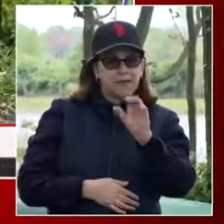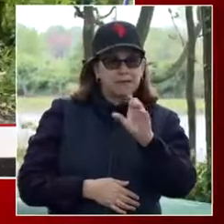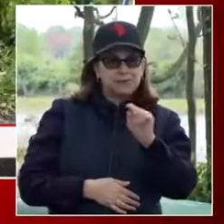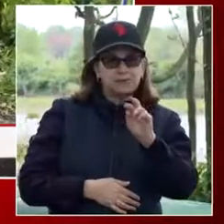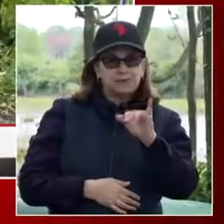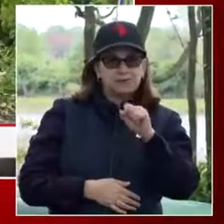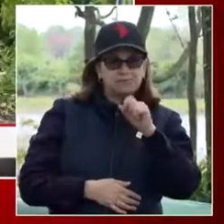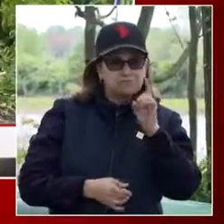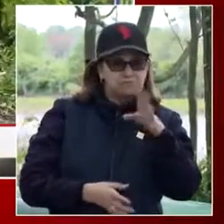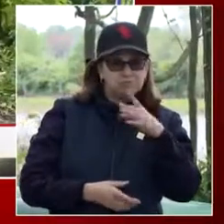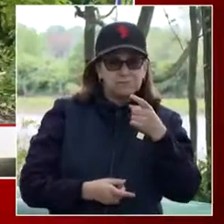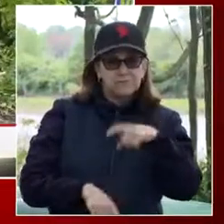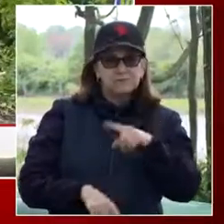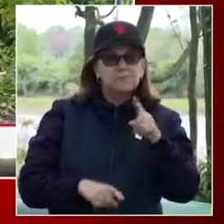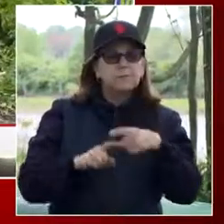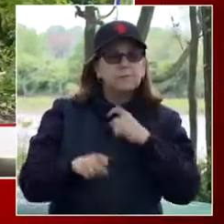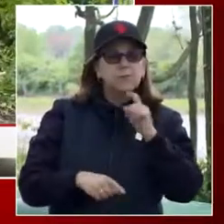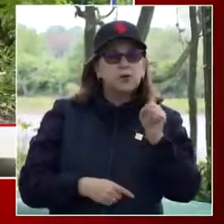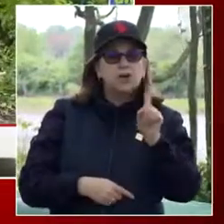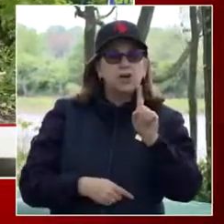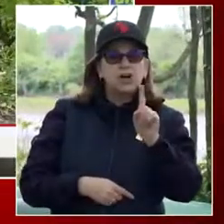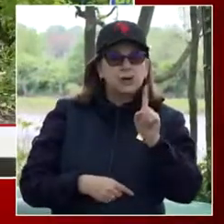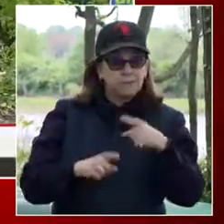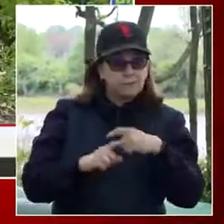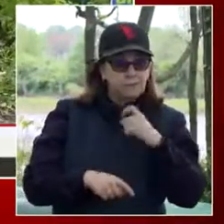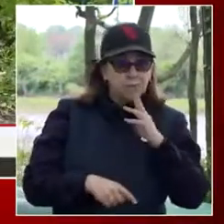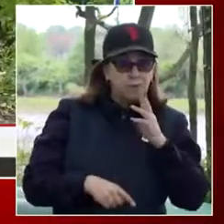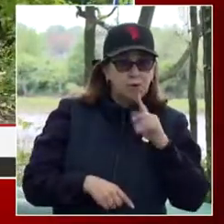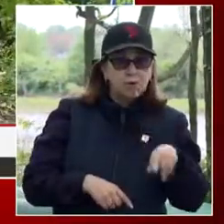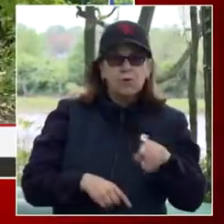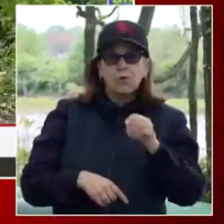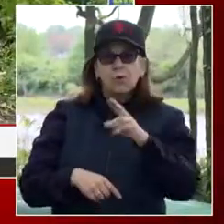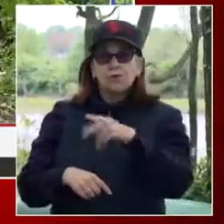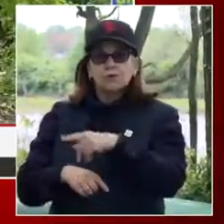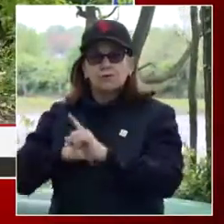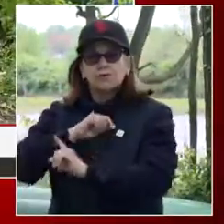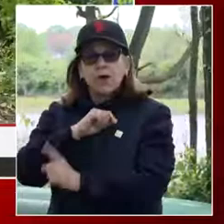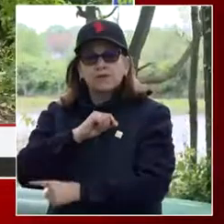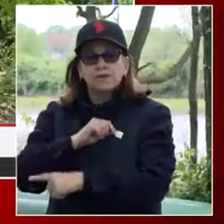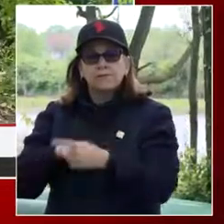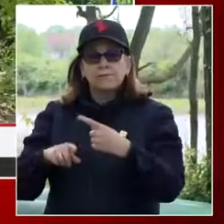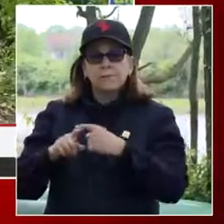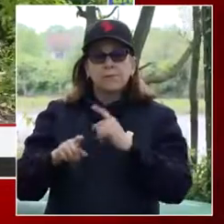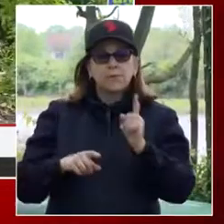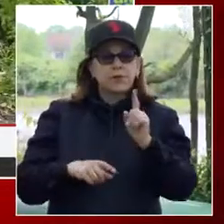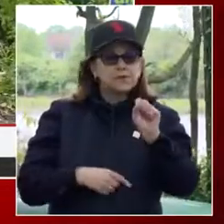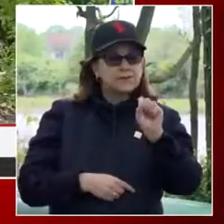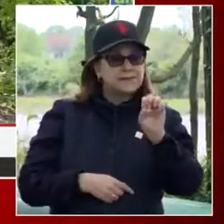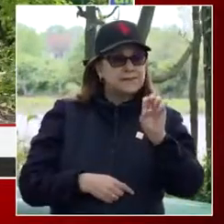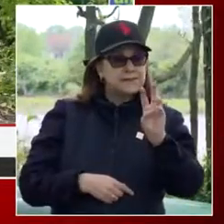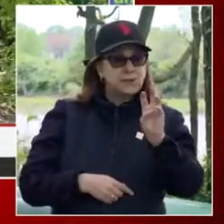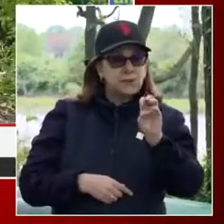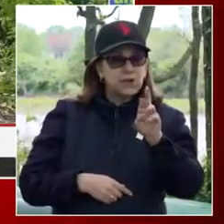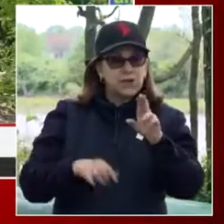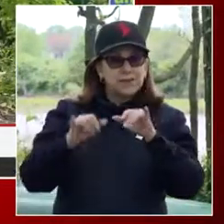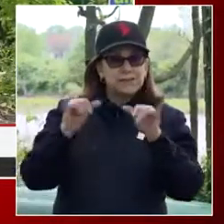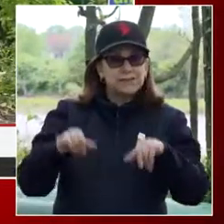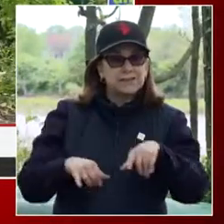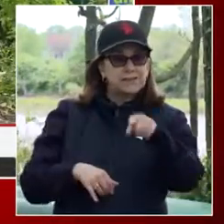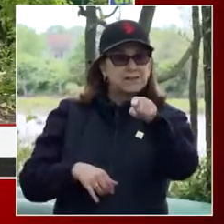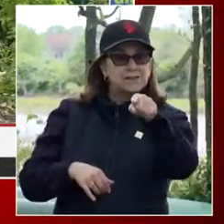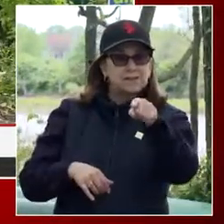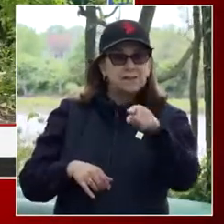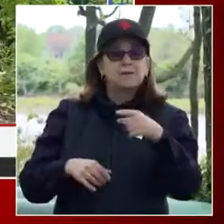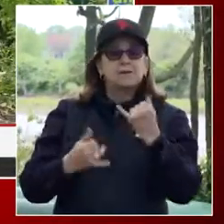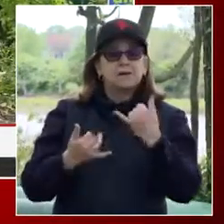from DC Water has decreased the amount of overflows from the sewer system by more than 80%. And not long